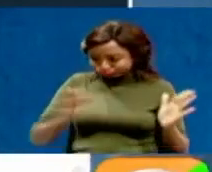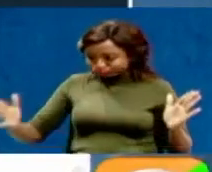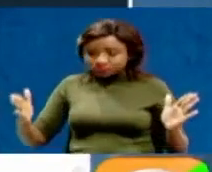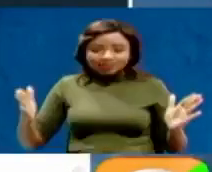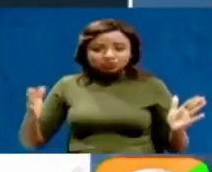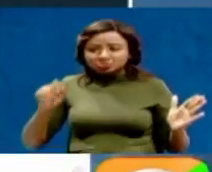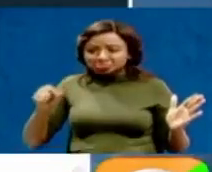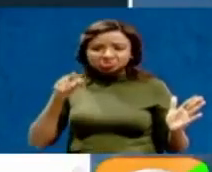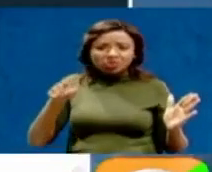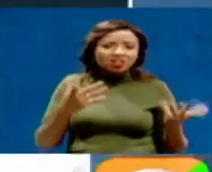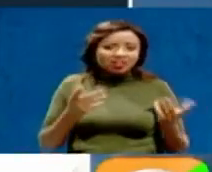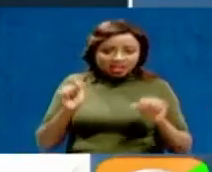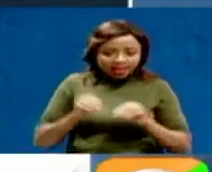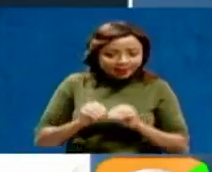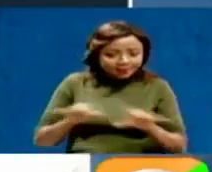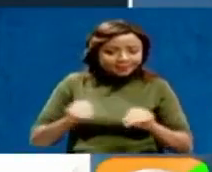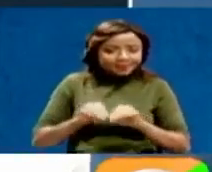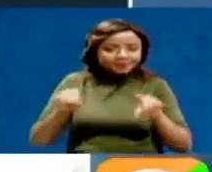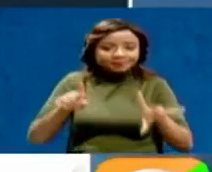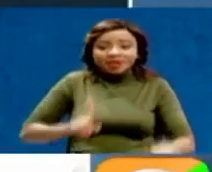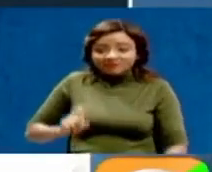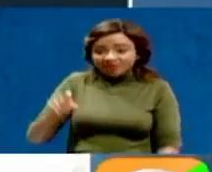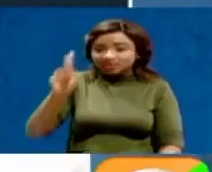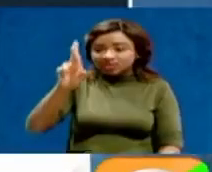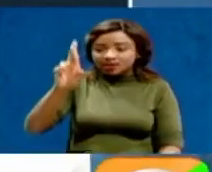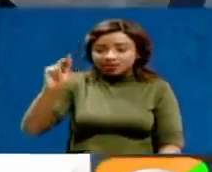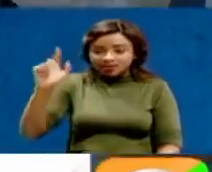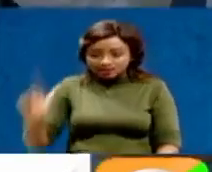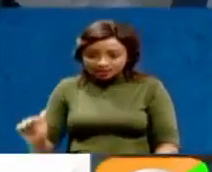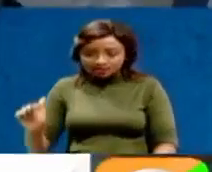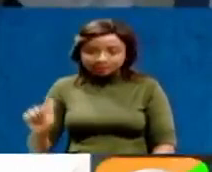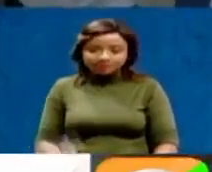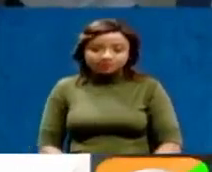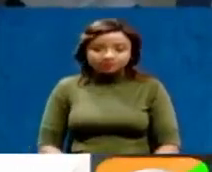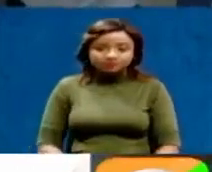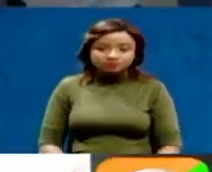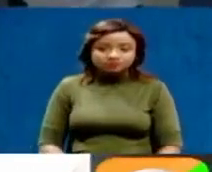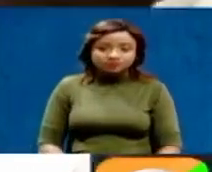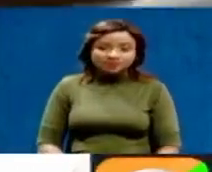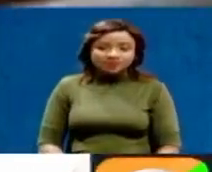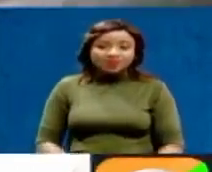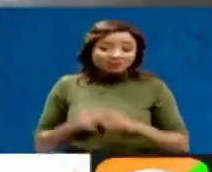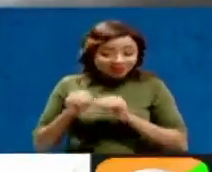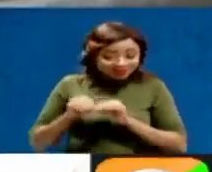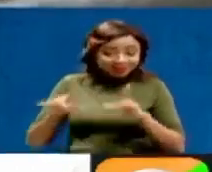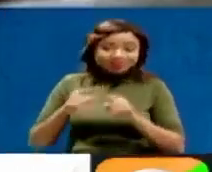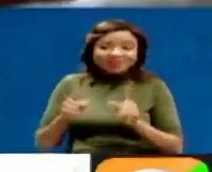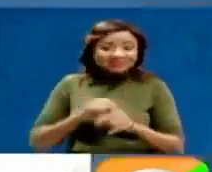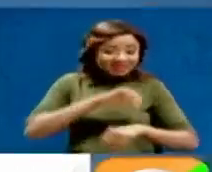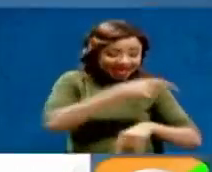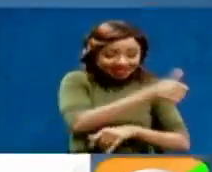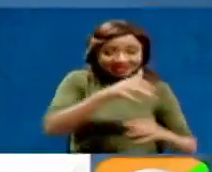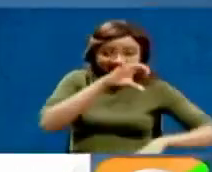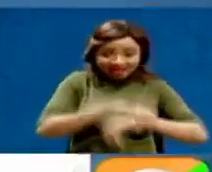represents persistent shedding of the viral RNA rather than reinfection. It gives the following